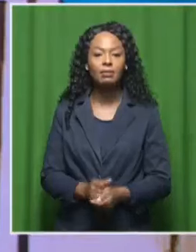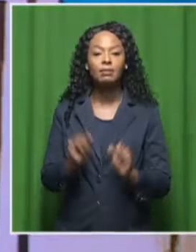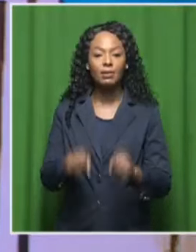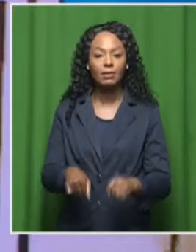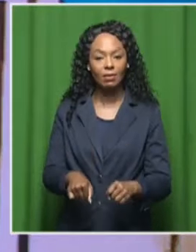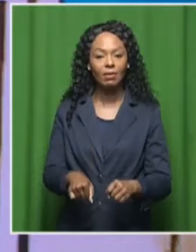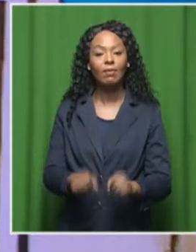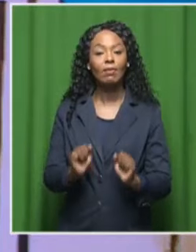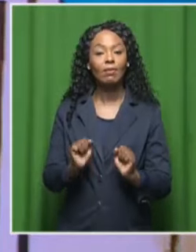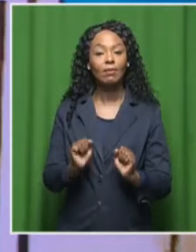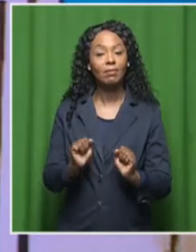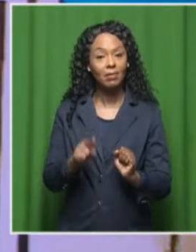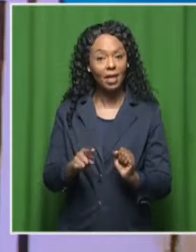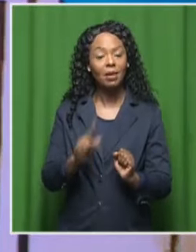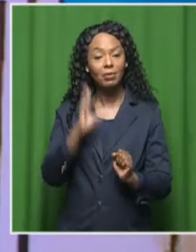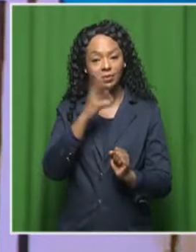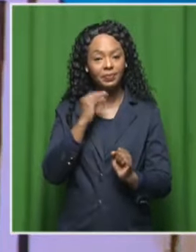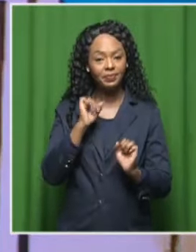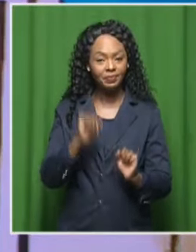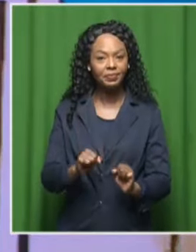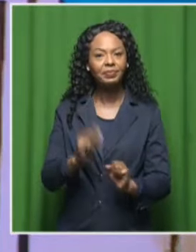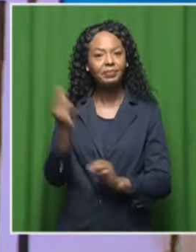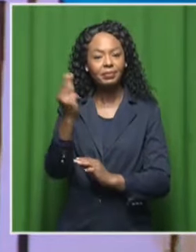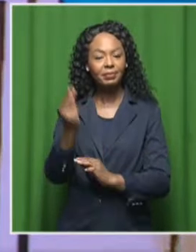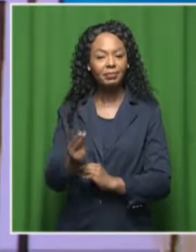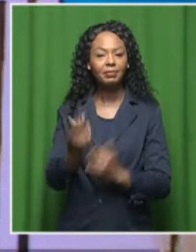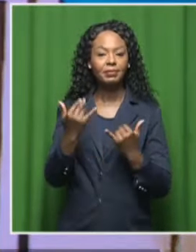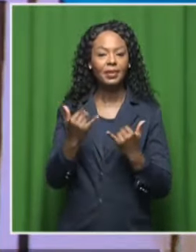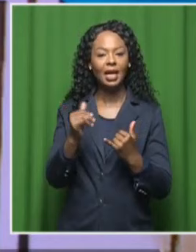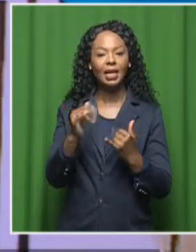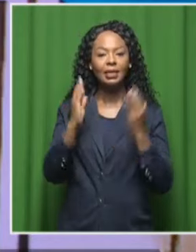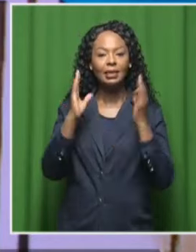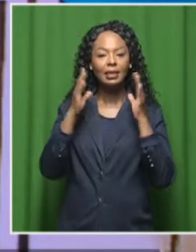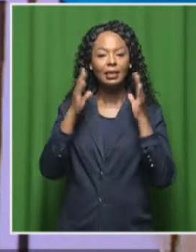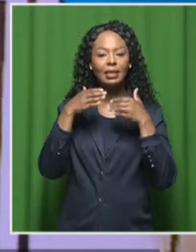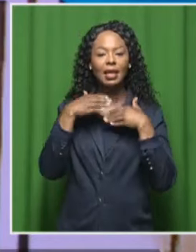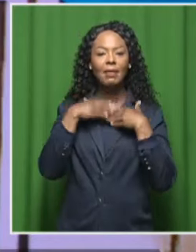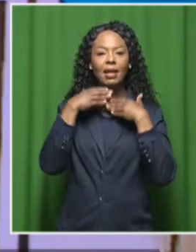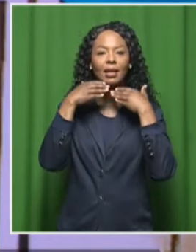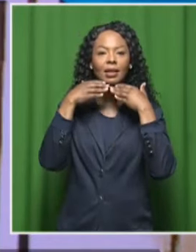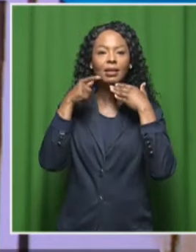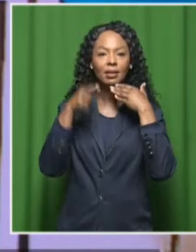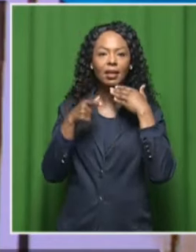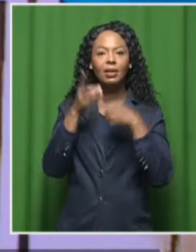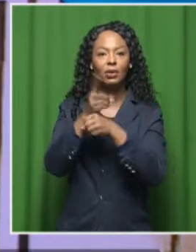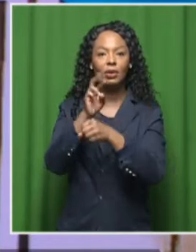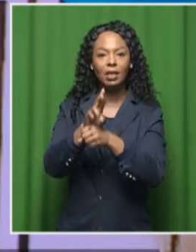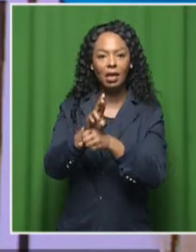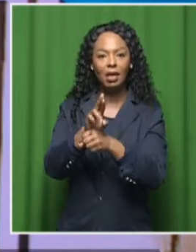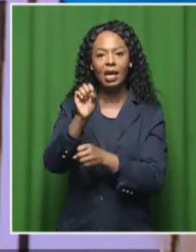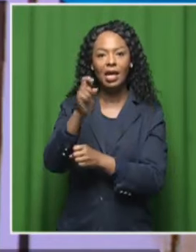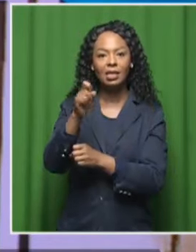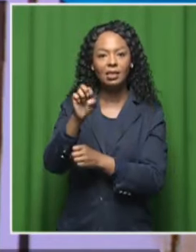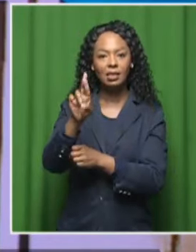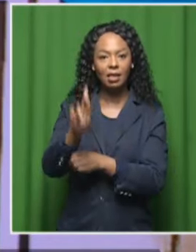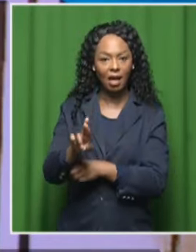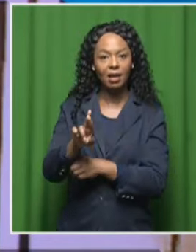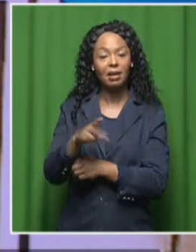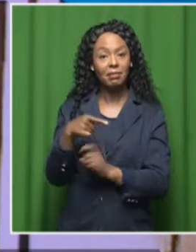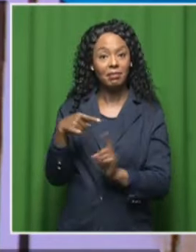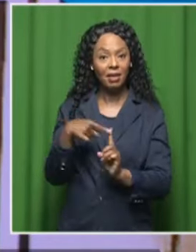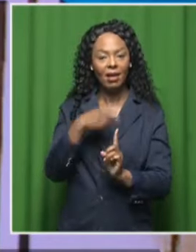Embracing the beauty of Ndebele art, we delve into the captivating world of Dr. Esther Mahlangu. This week, the team caught up with one artist